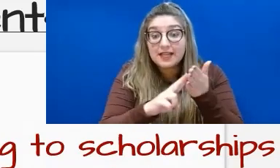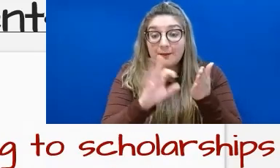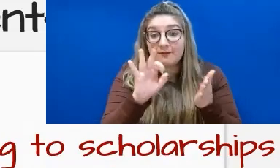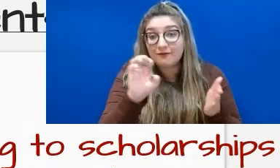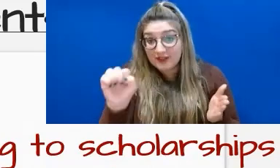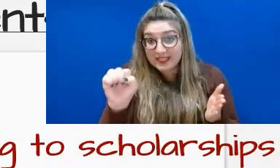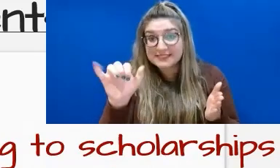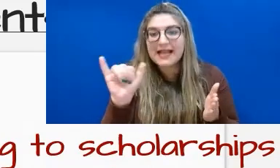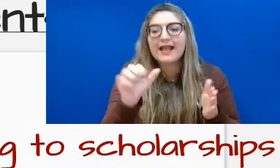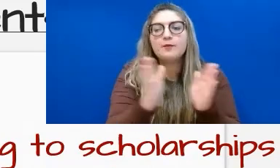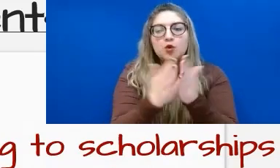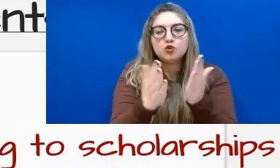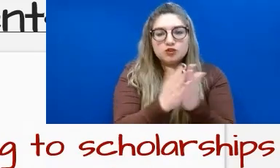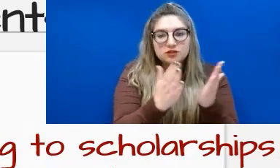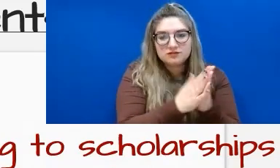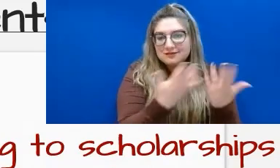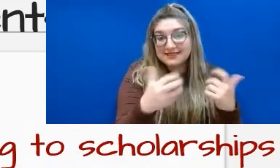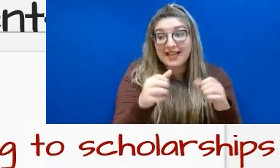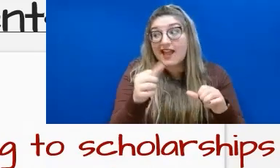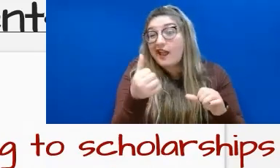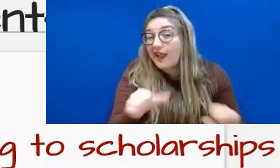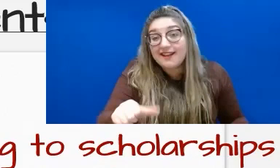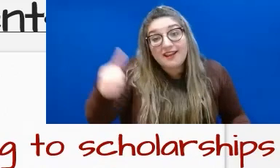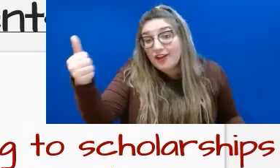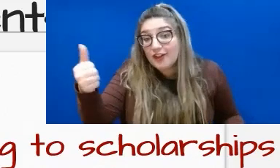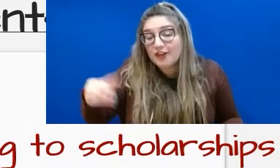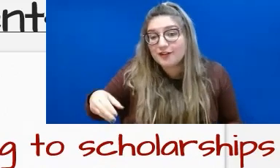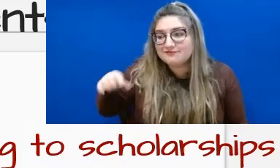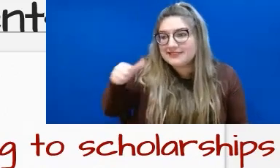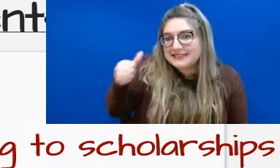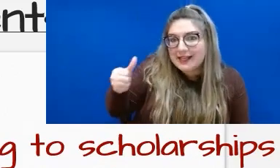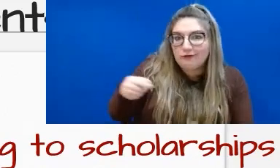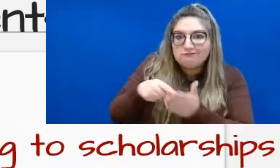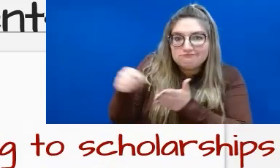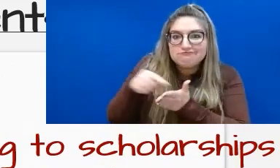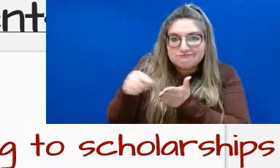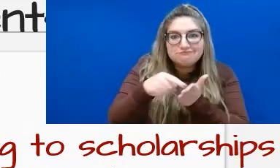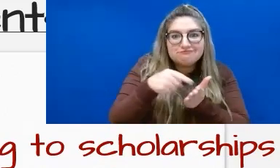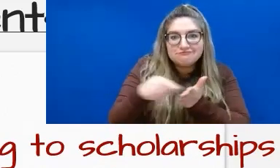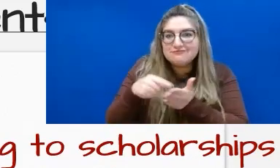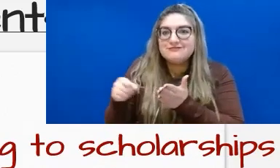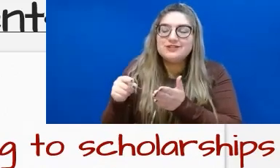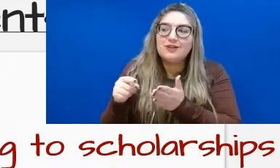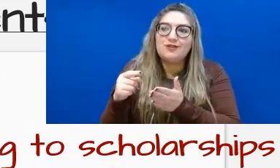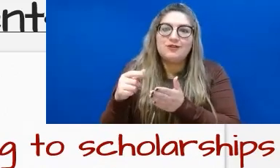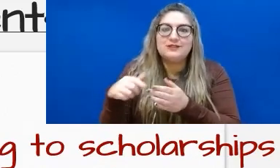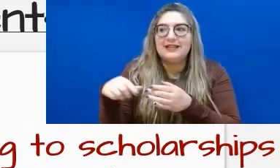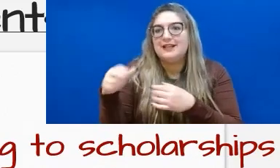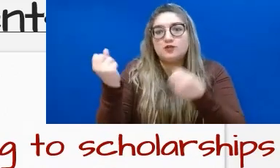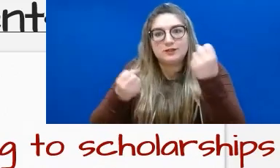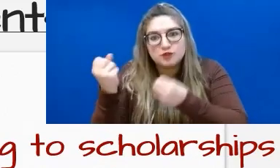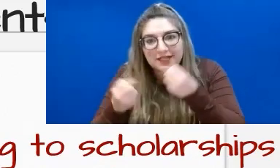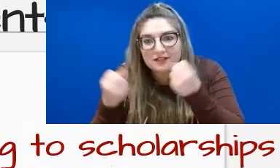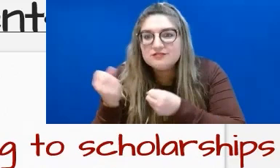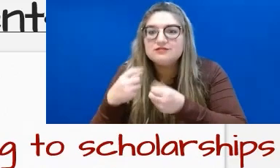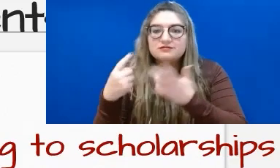pocket. Okay, and like transportation and things like that. For example, I'm gonna give you some numbers. Okay, for example, a